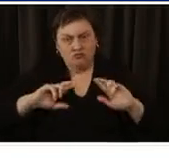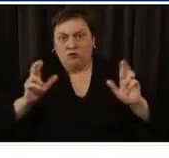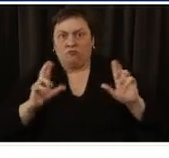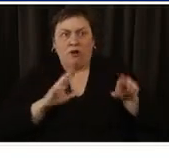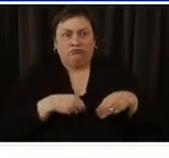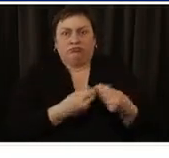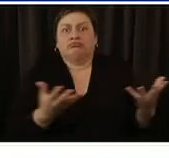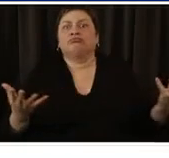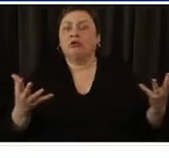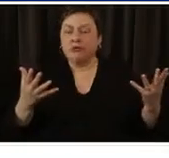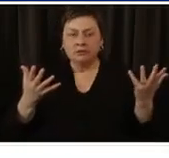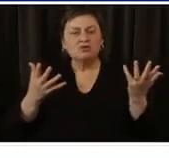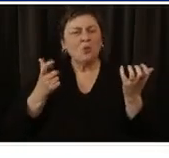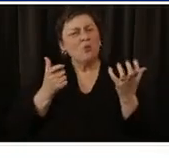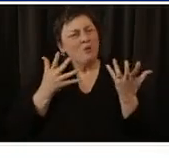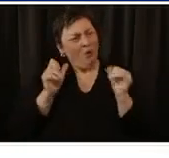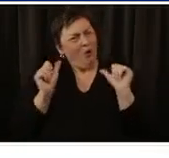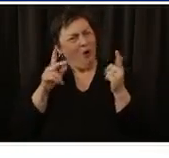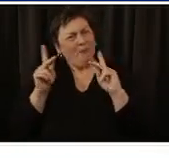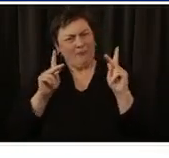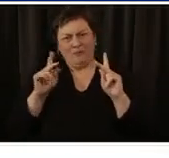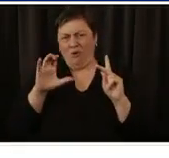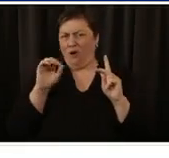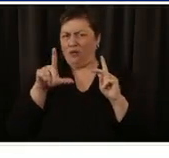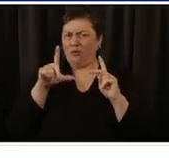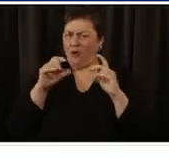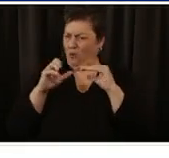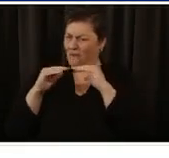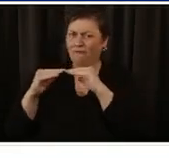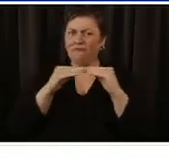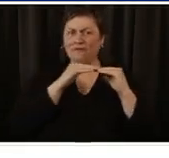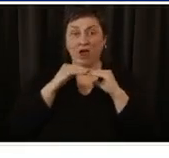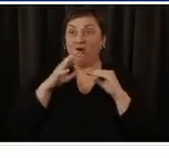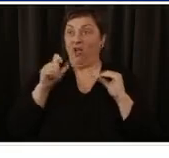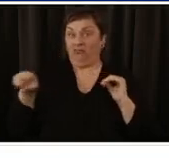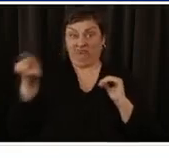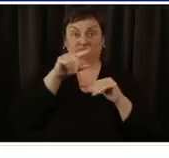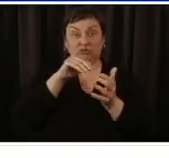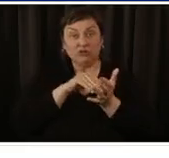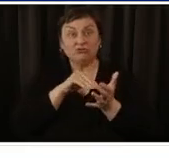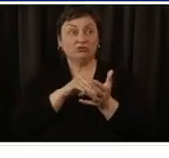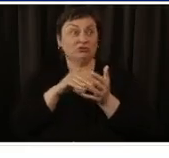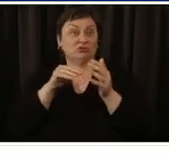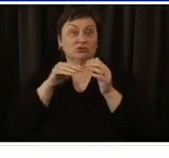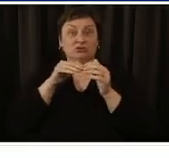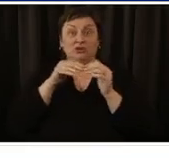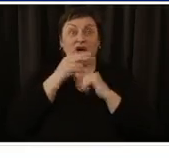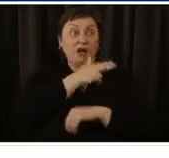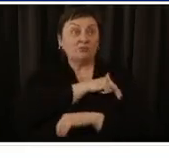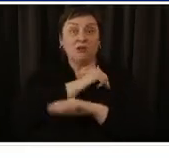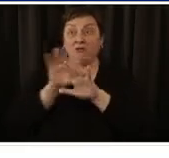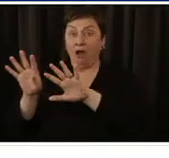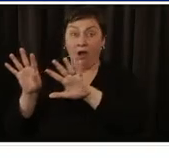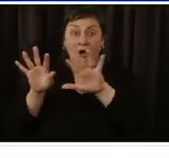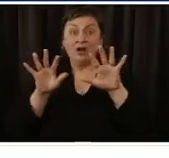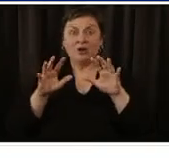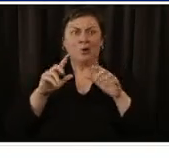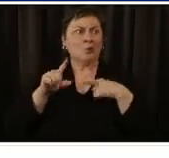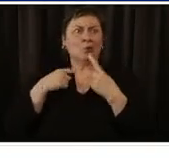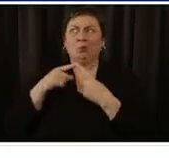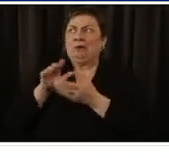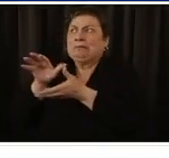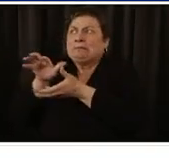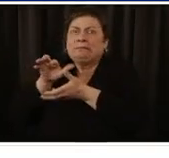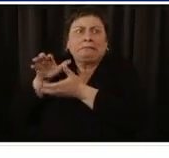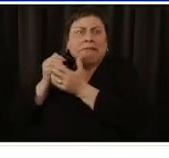to be treated fairly and equally, and our providers have done an exemplary job making sure that when supply was more limited, that it was